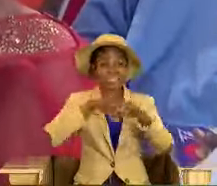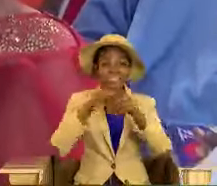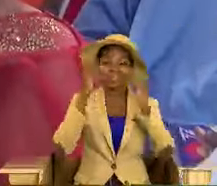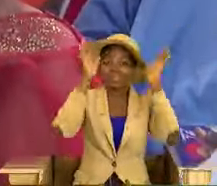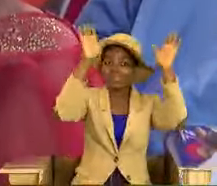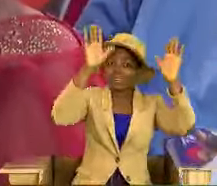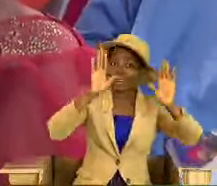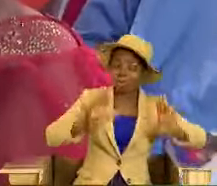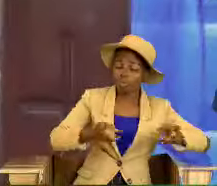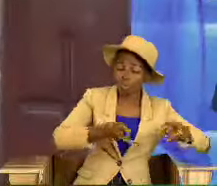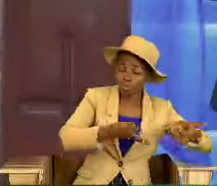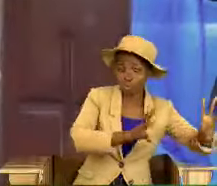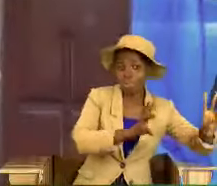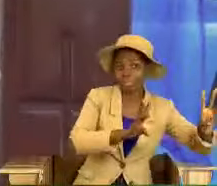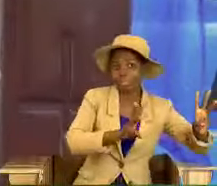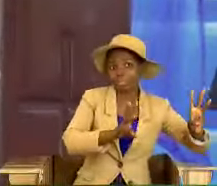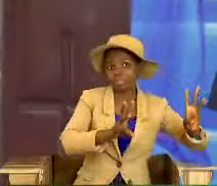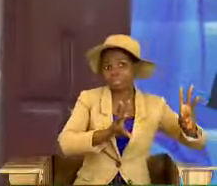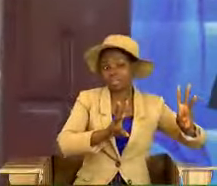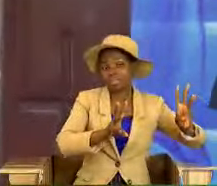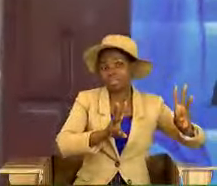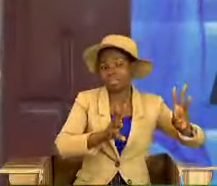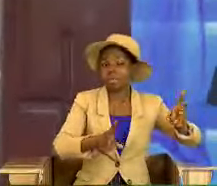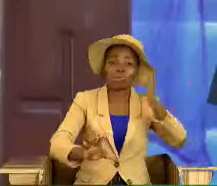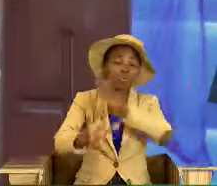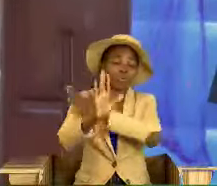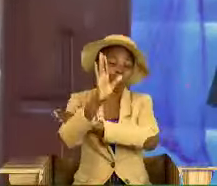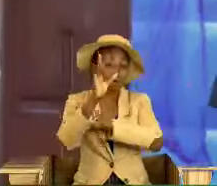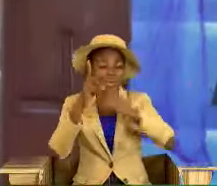door God shows up in unexpected